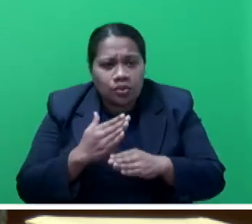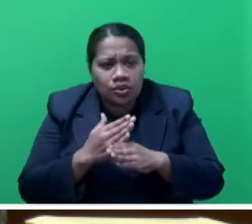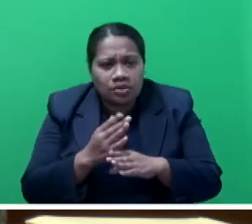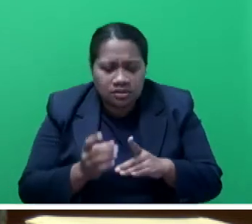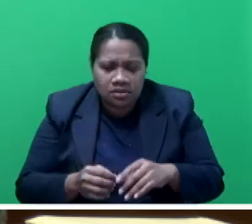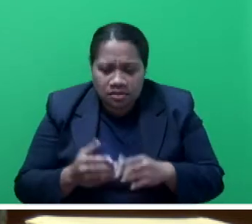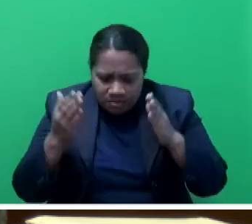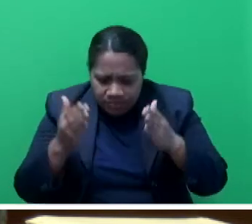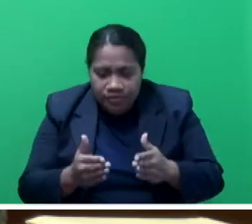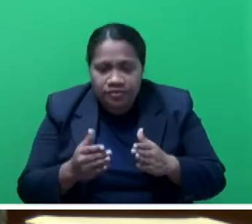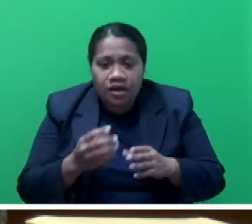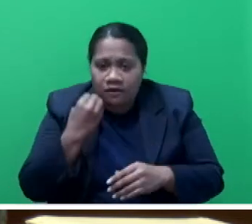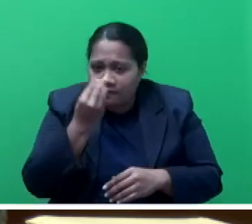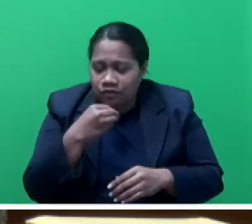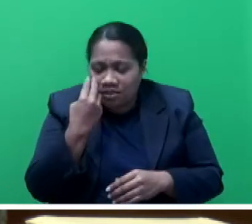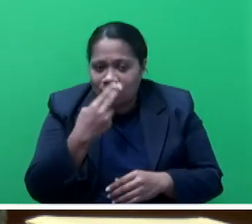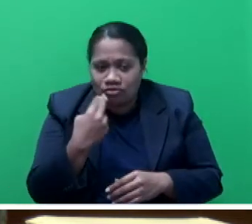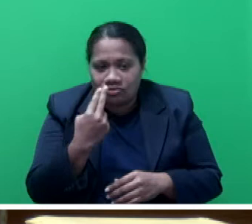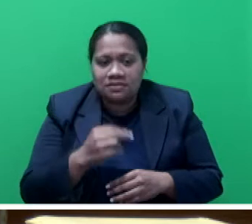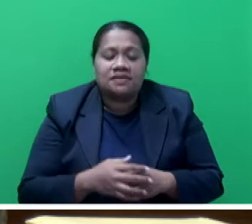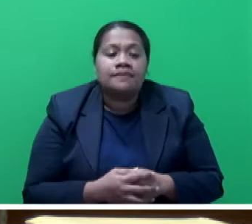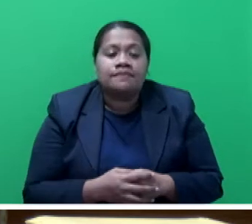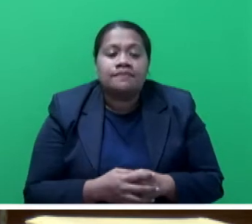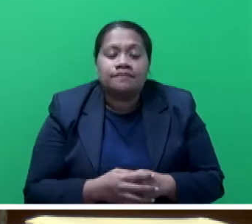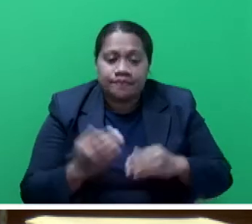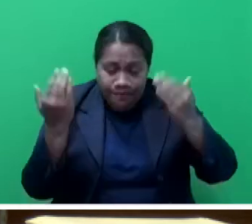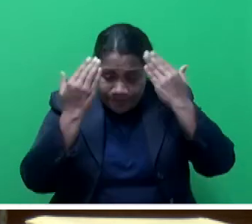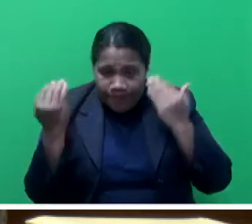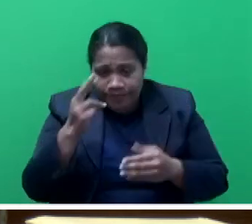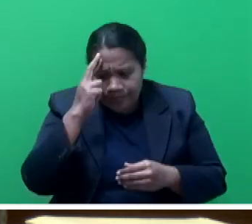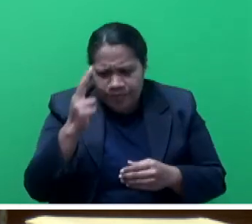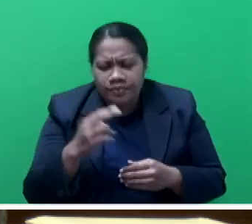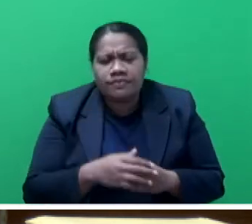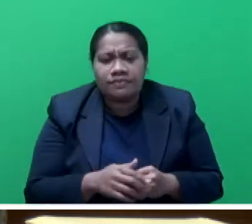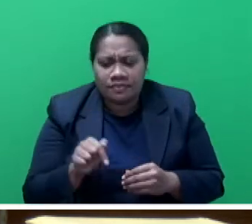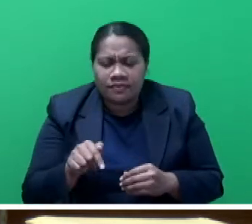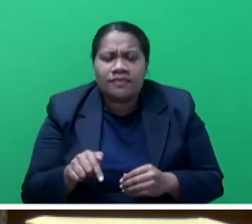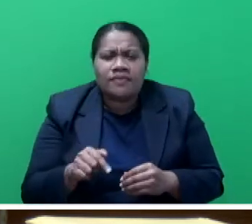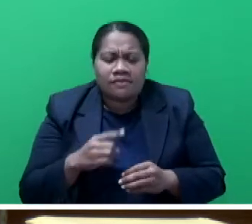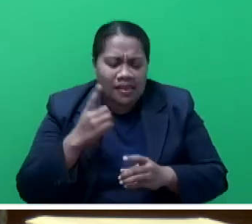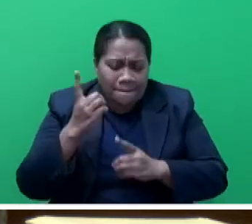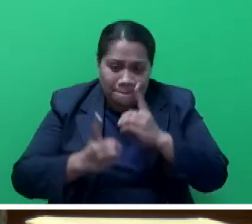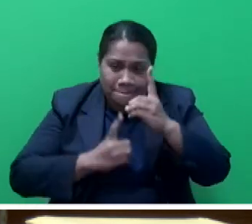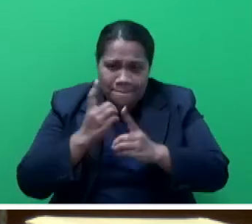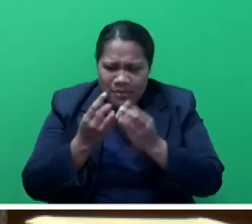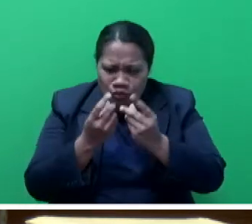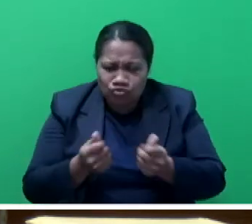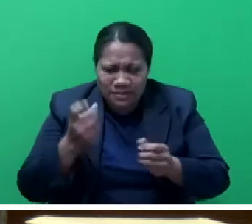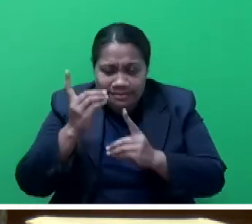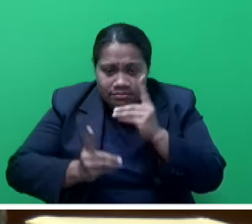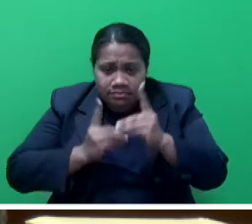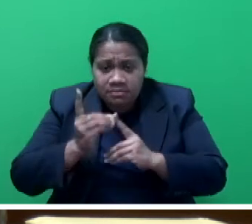nutrition. Mr. Speaker, it is meant to be a people's summit and a solution summit that will